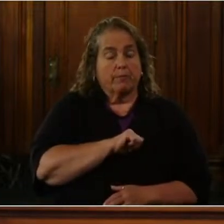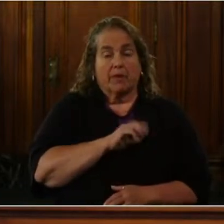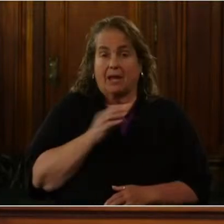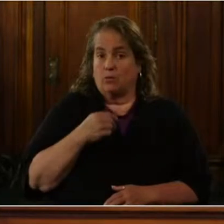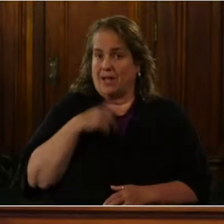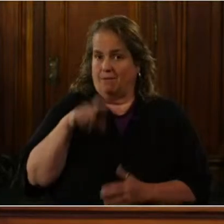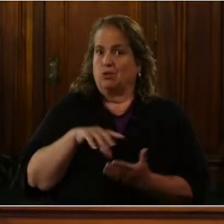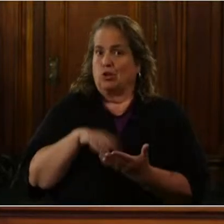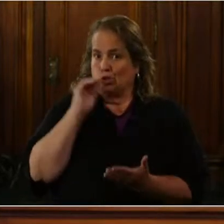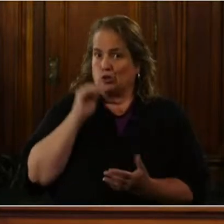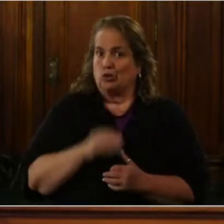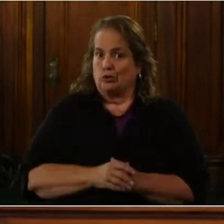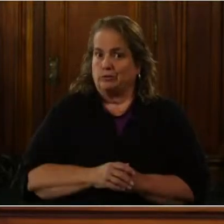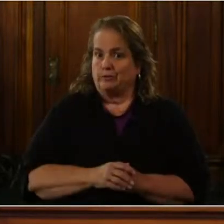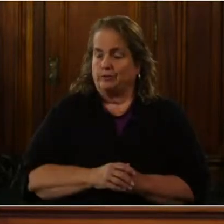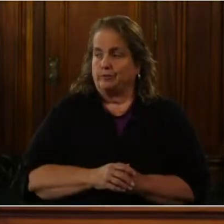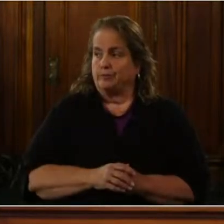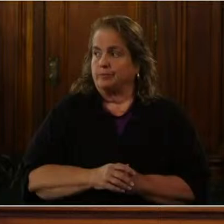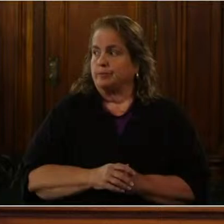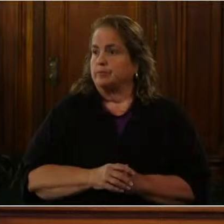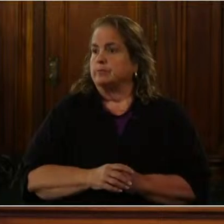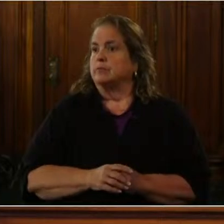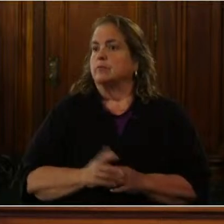and we got to learn moving forward.